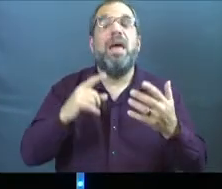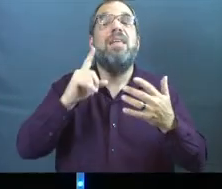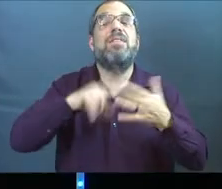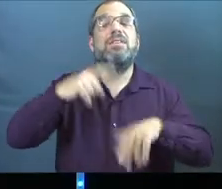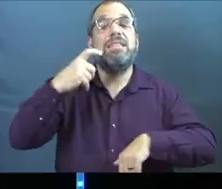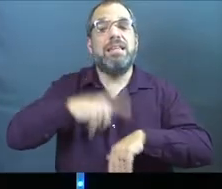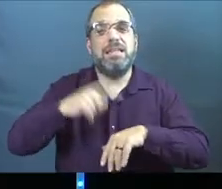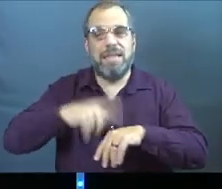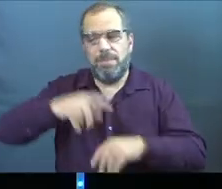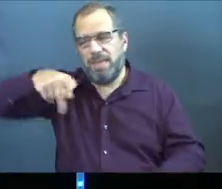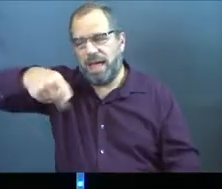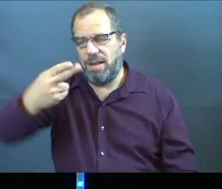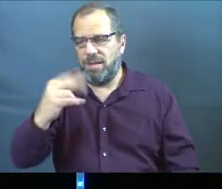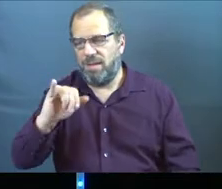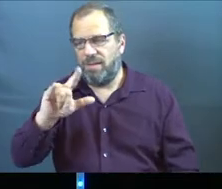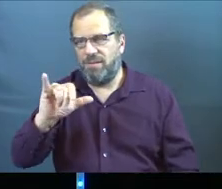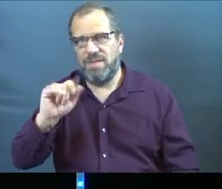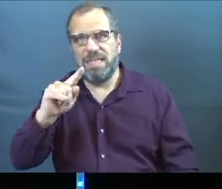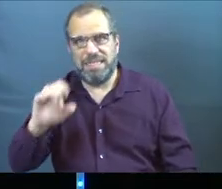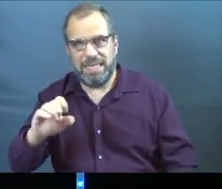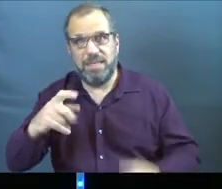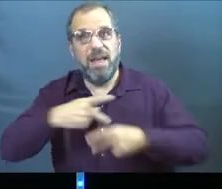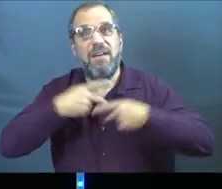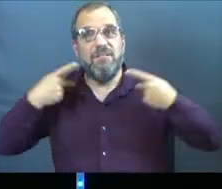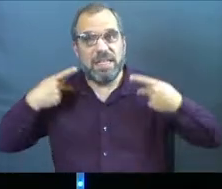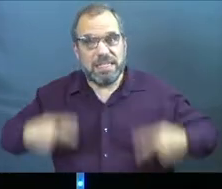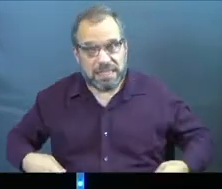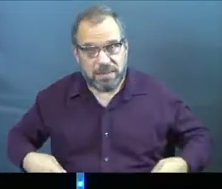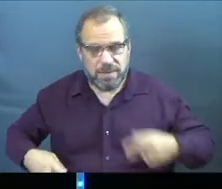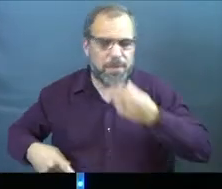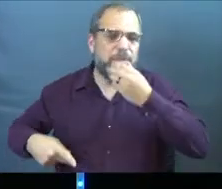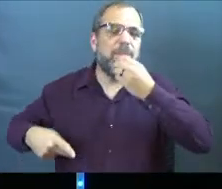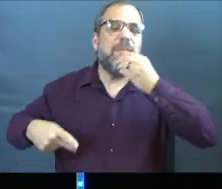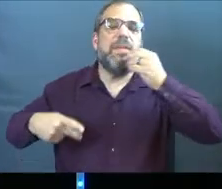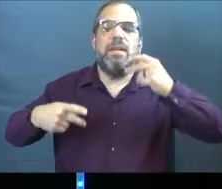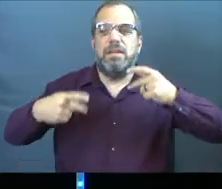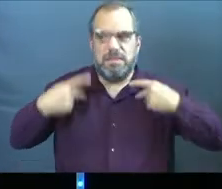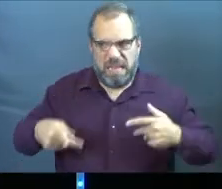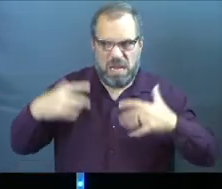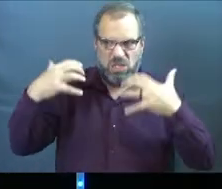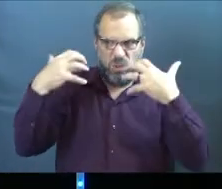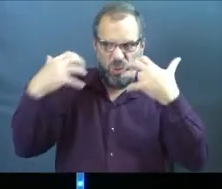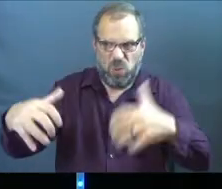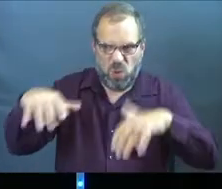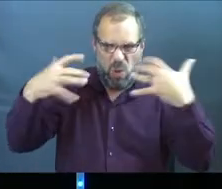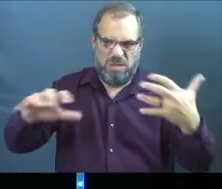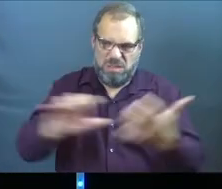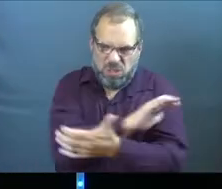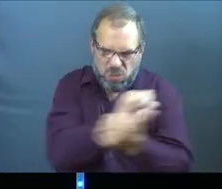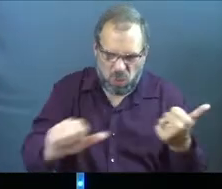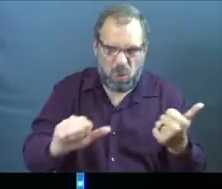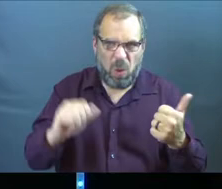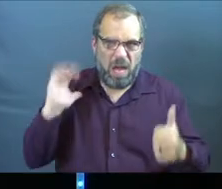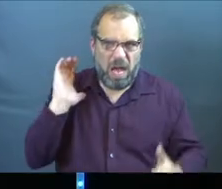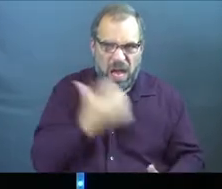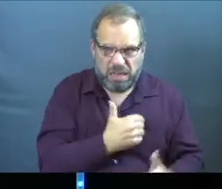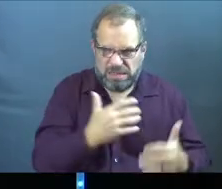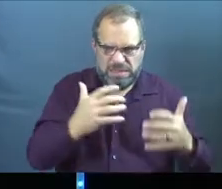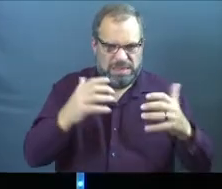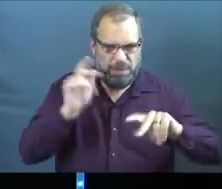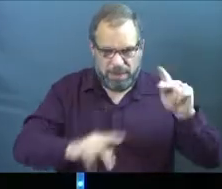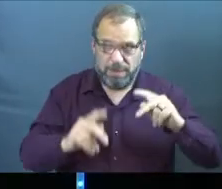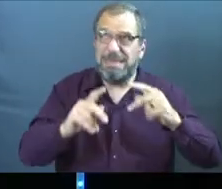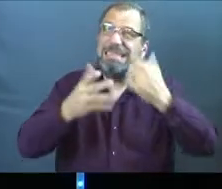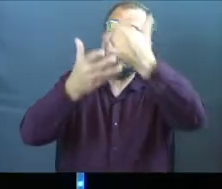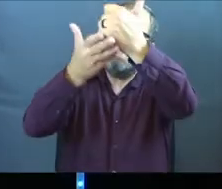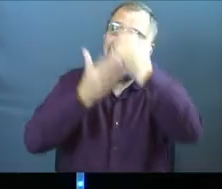the Philistines are coming to attack Israel. And he's like, oh no, like the Philistine army is huge and they're going to destroy us. I need the